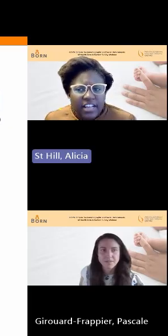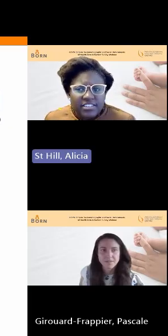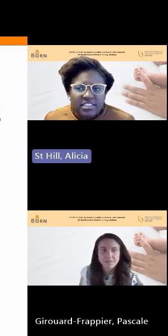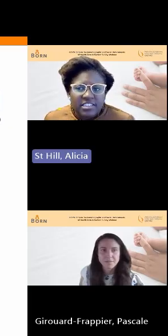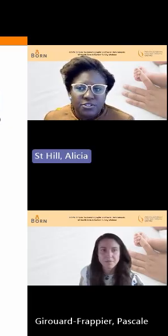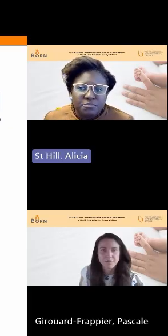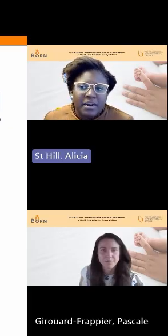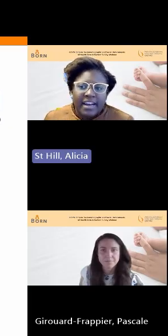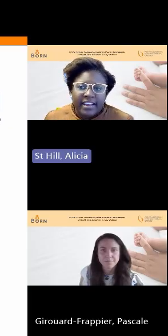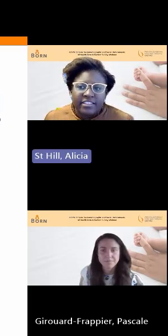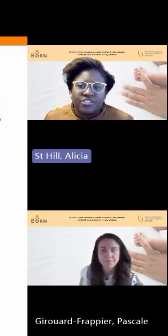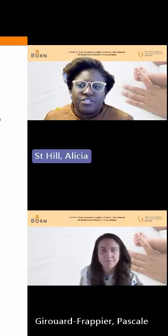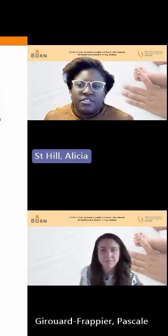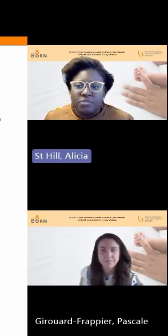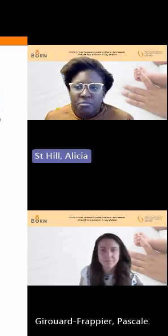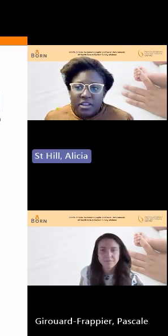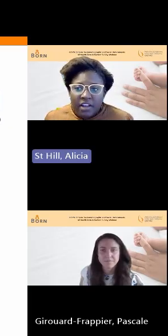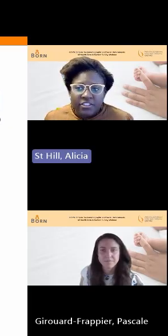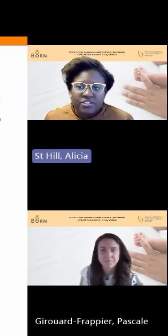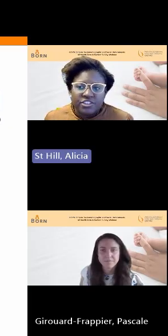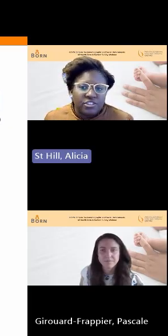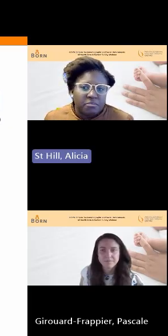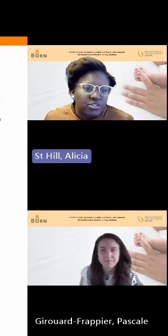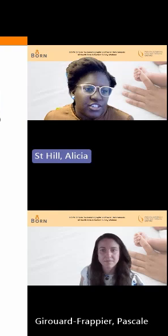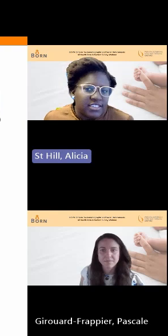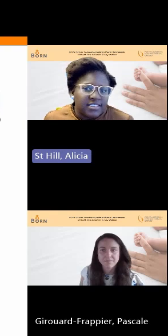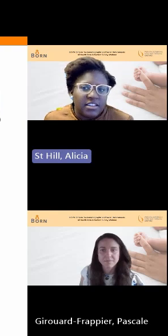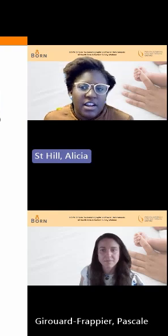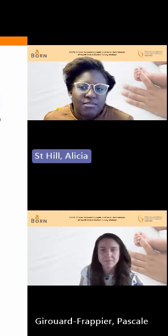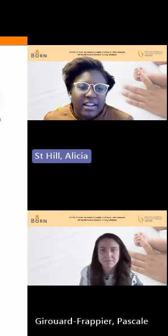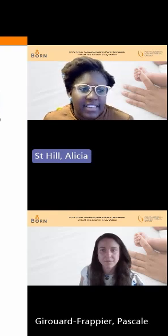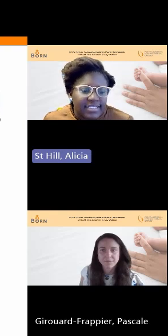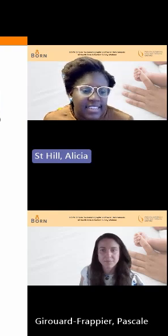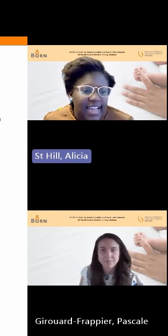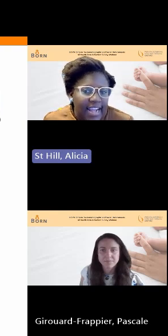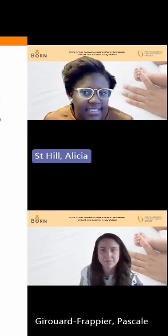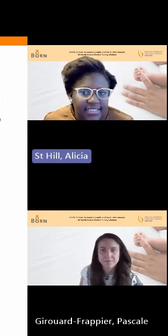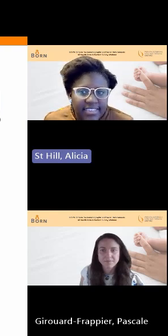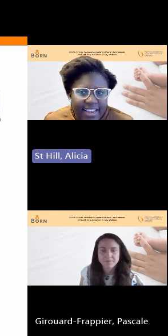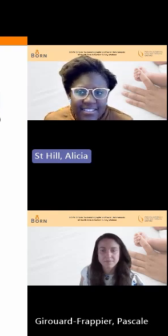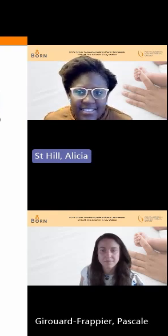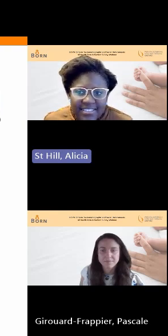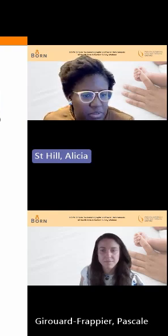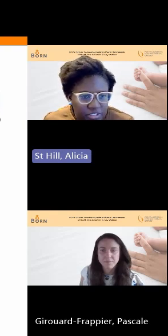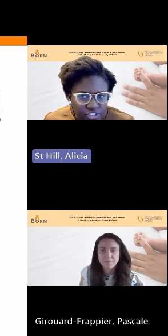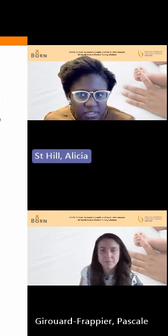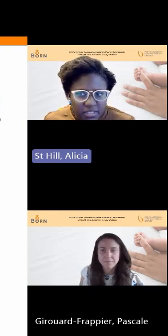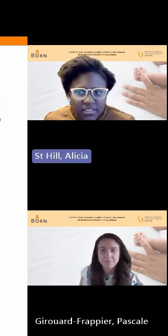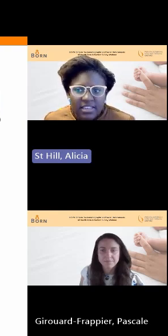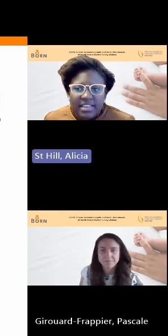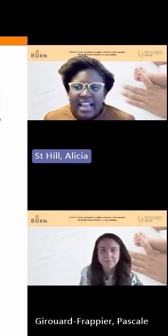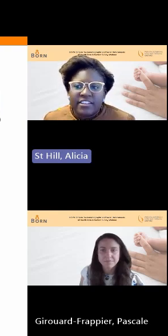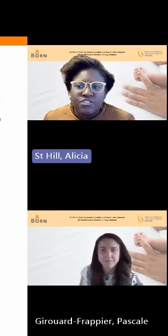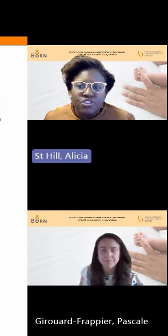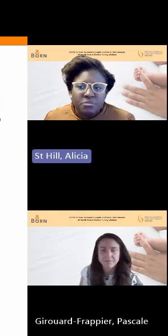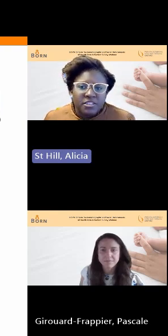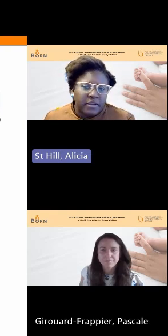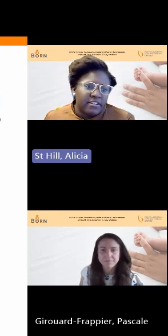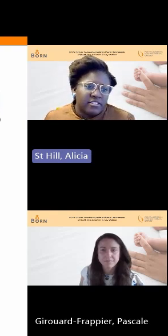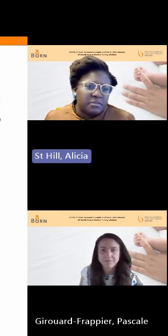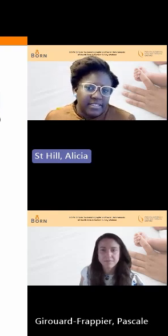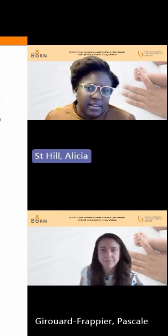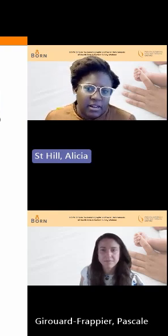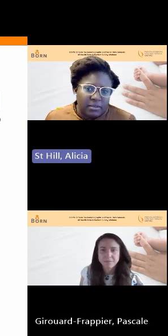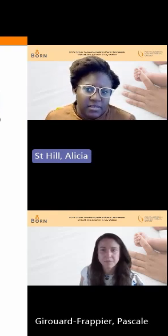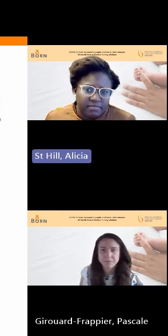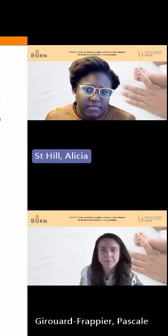It challenges us to move beyond the traditional approaches and recognize that access to care isn't equally distributed and there are numerous